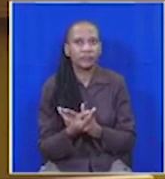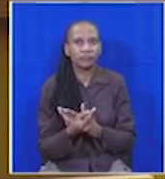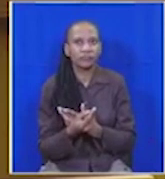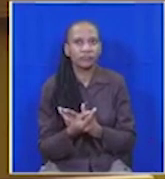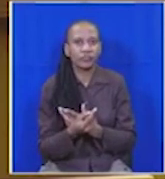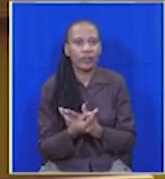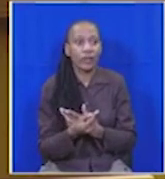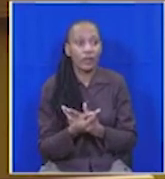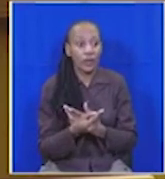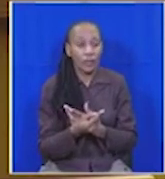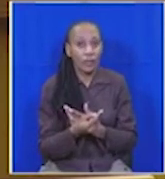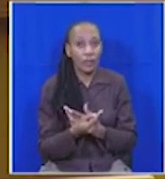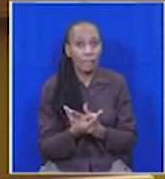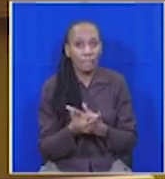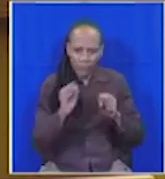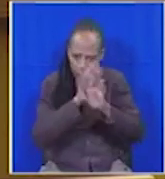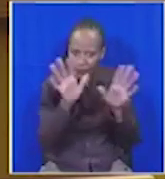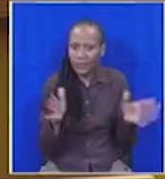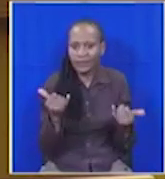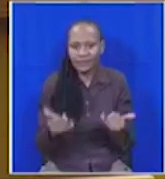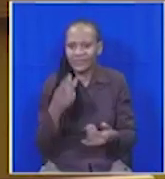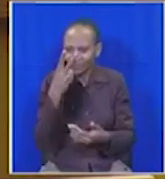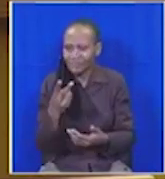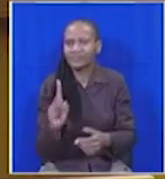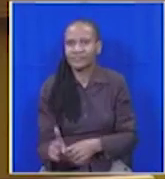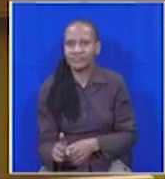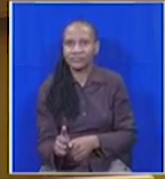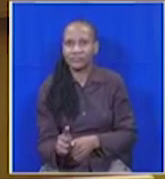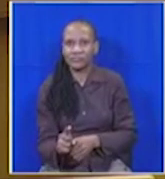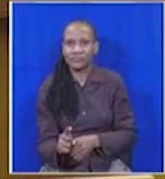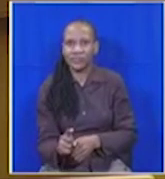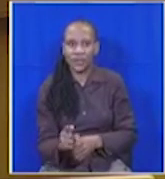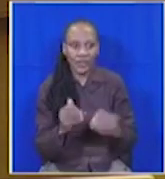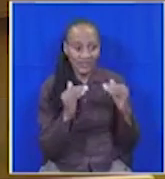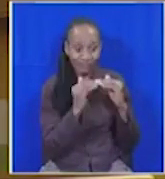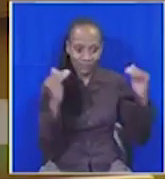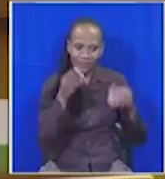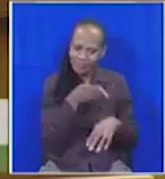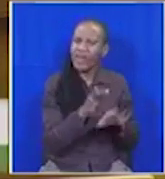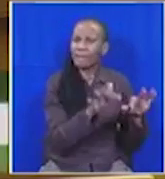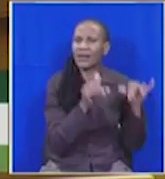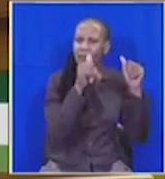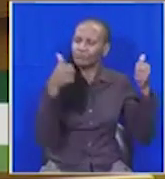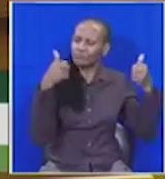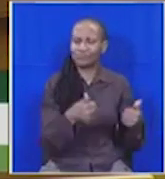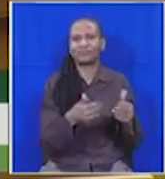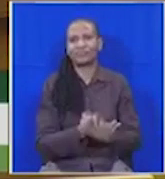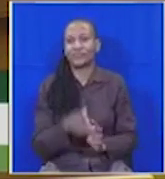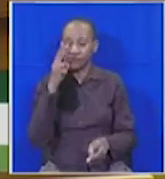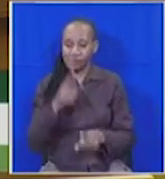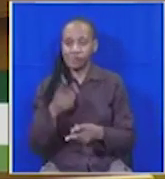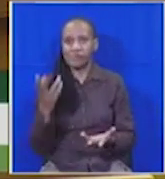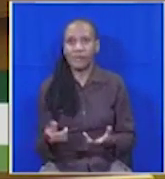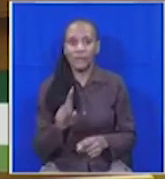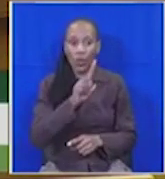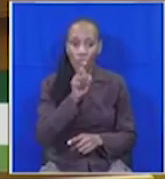revisited in court. So clearly, as far as that is concerned, we're also far more democratic. And then lastly, Honourable Speaker, questions